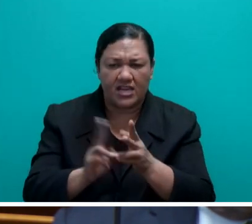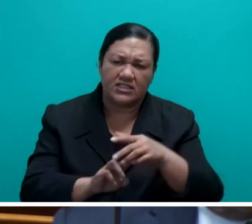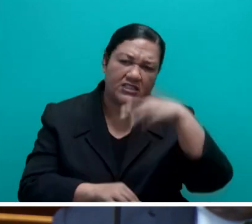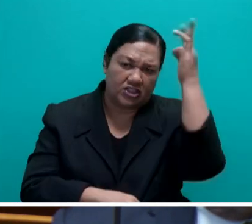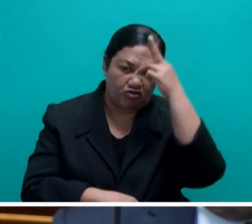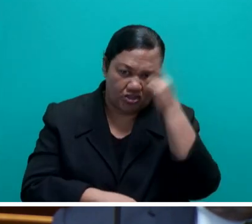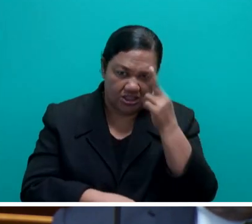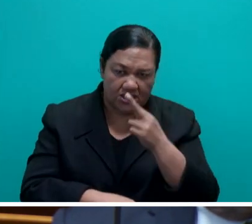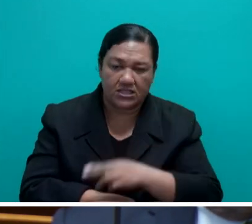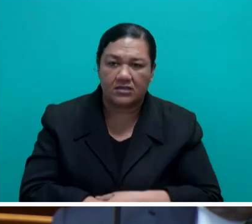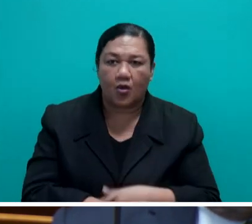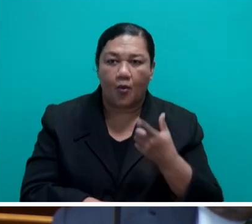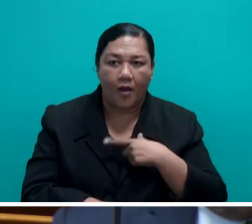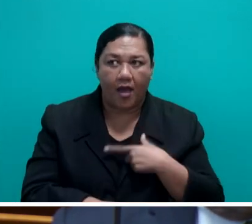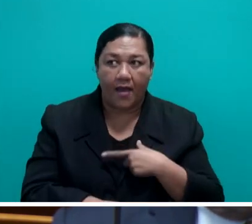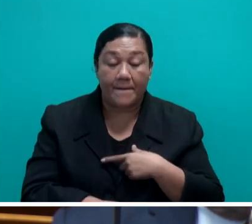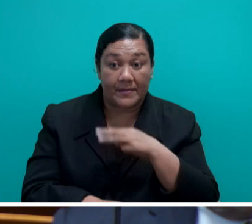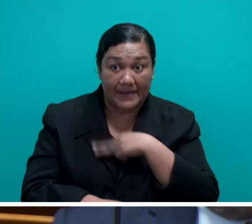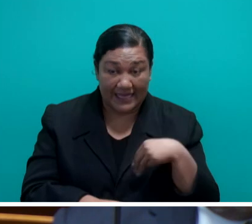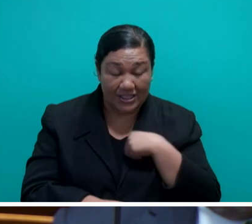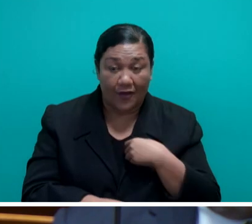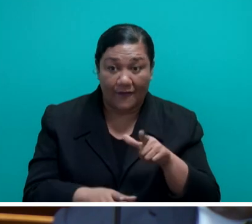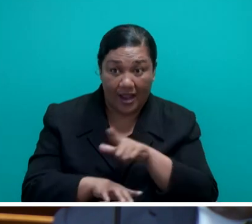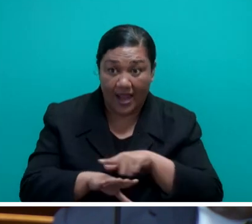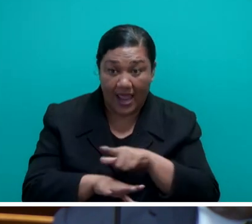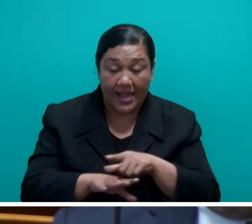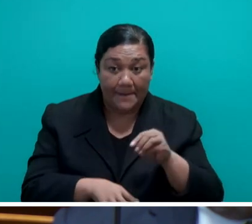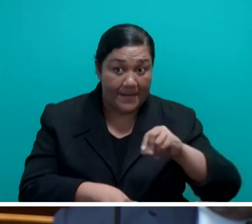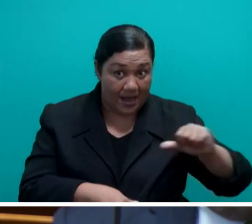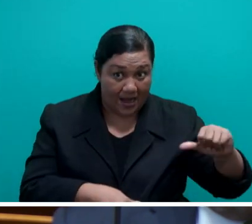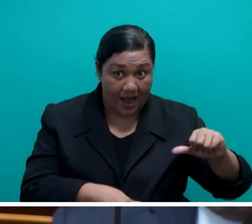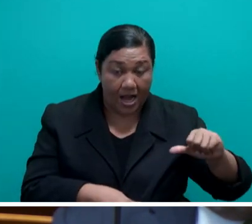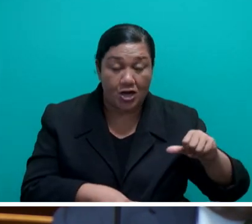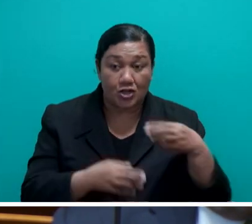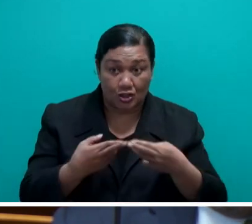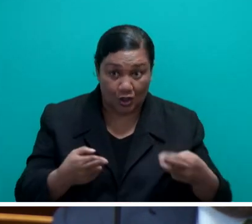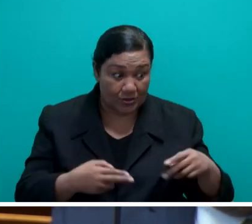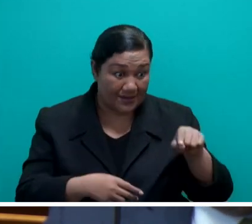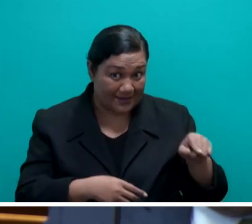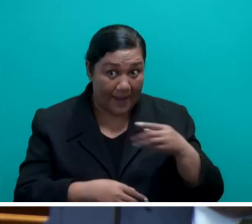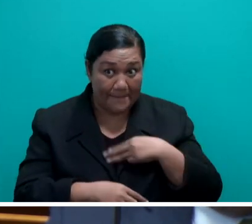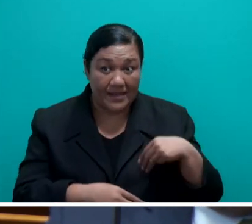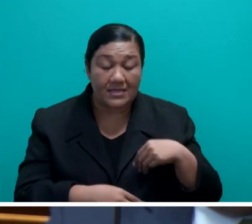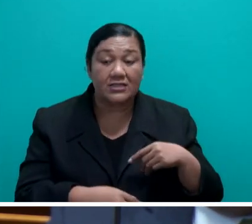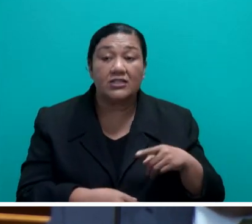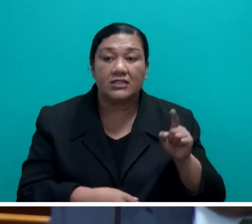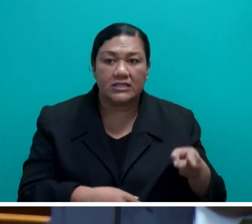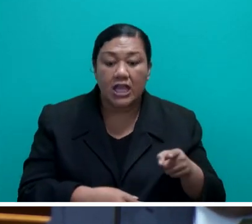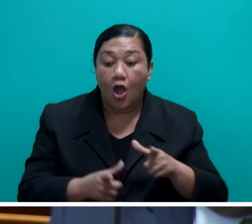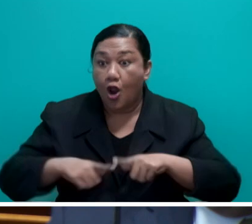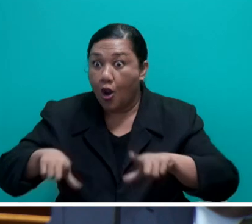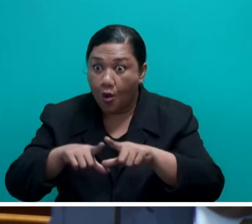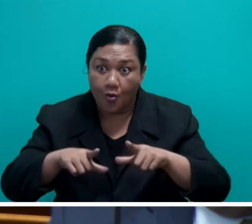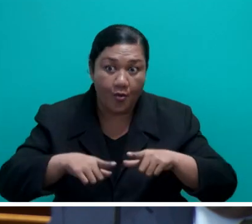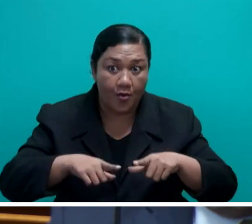report by the Ministry of Lands and Mineral Resources, all buildings and houses located within the medium to high